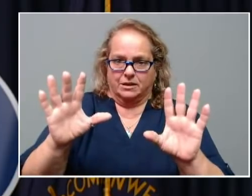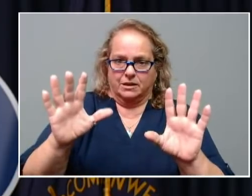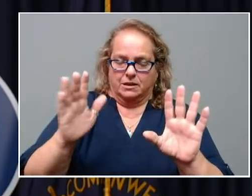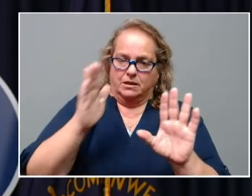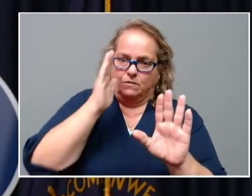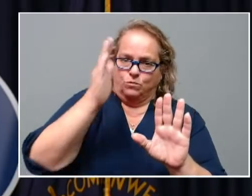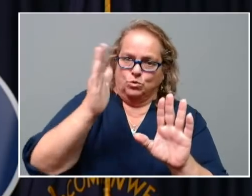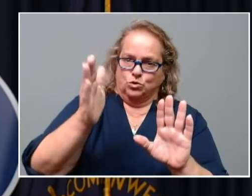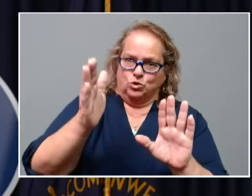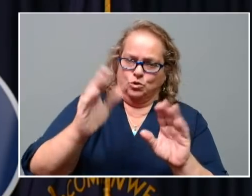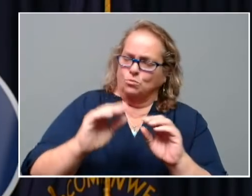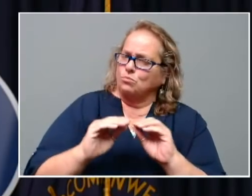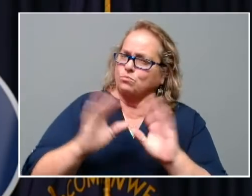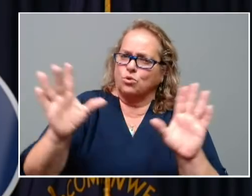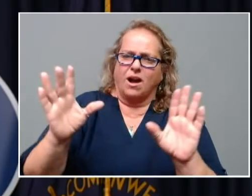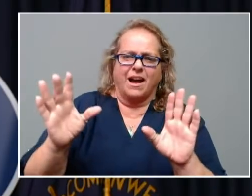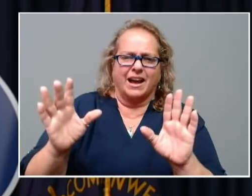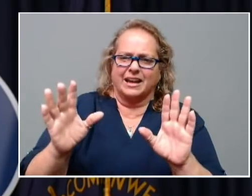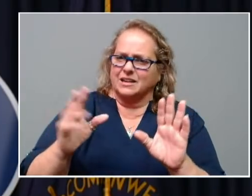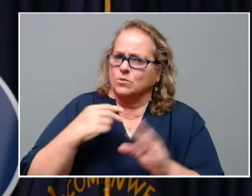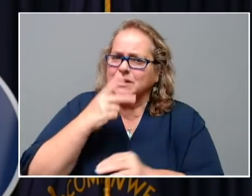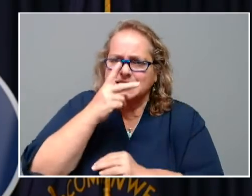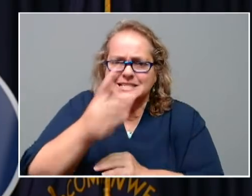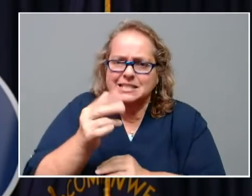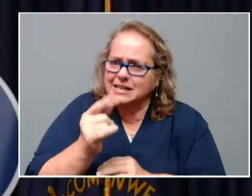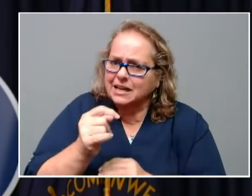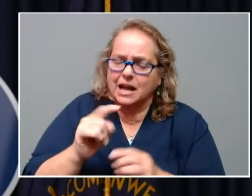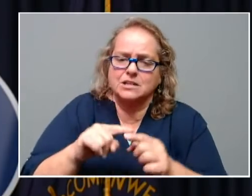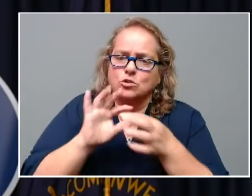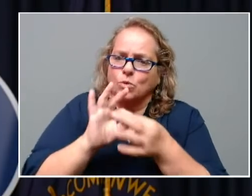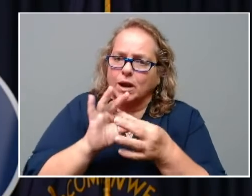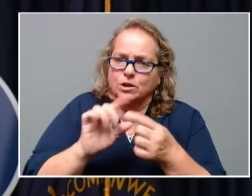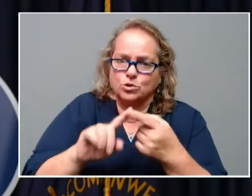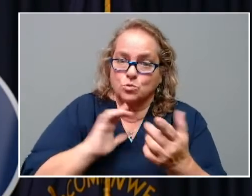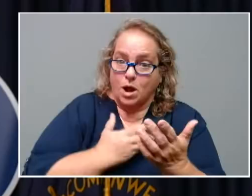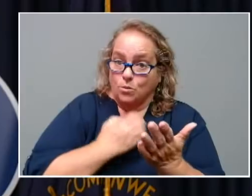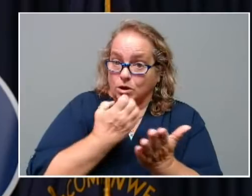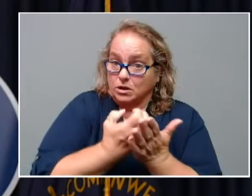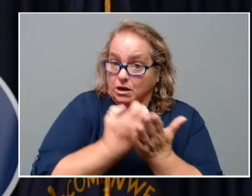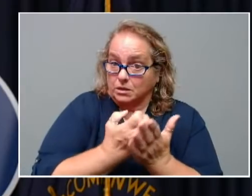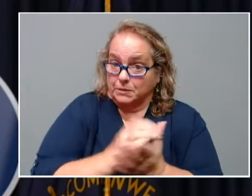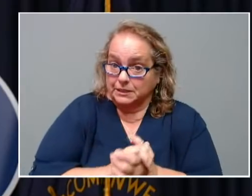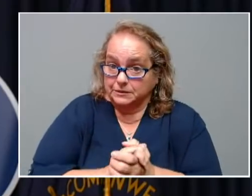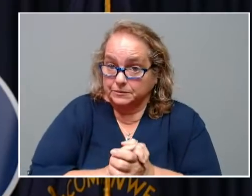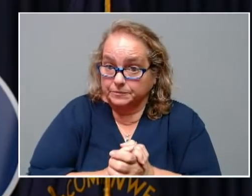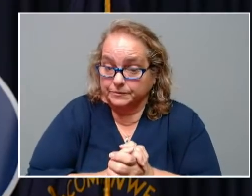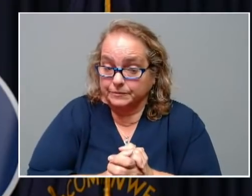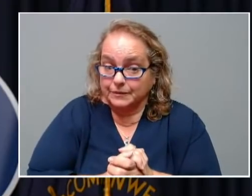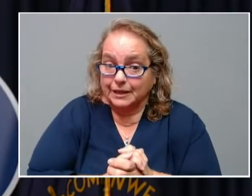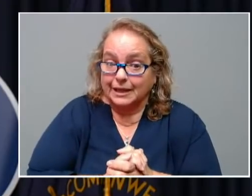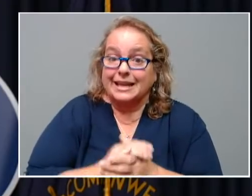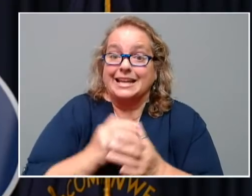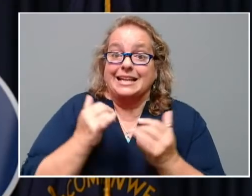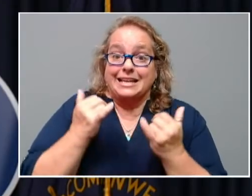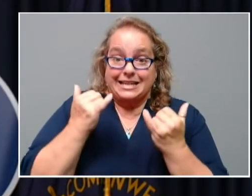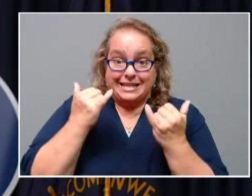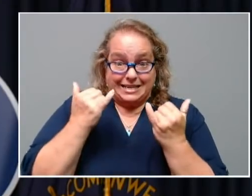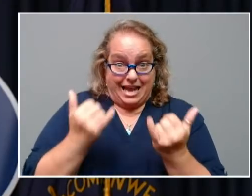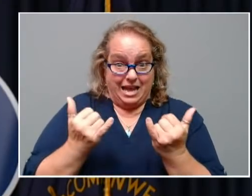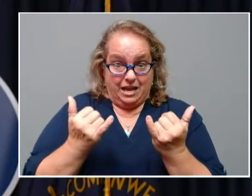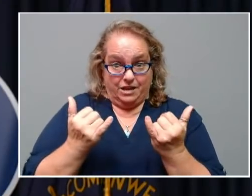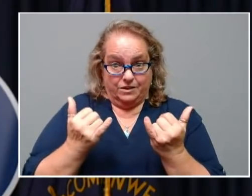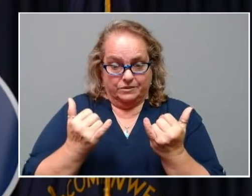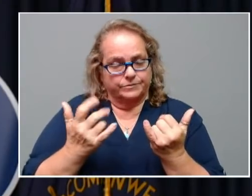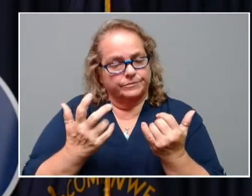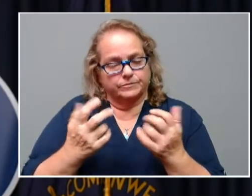future, especially as related to our economy. But now making what is always the tough turn.